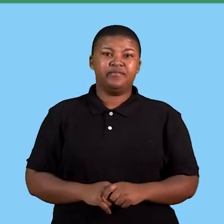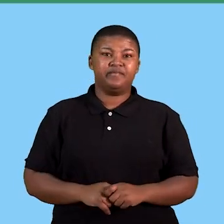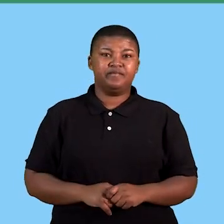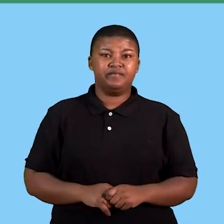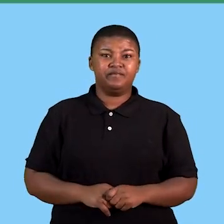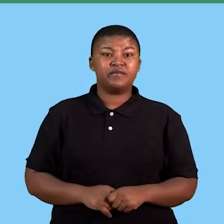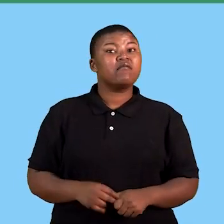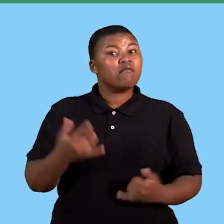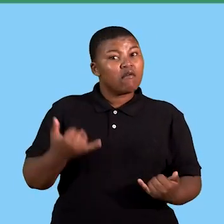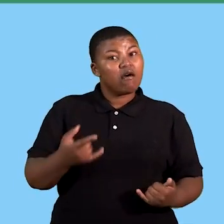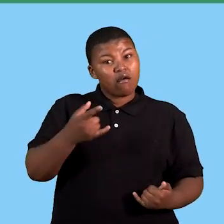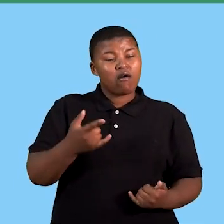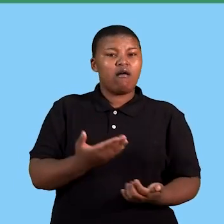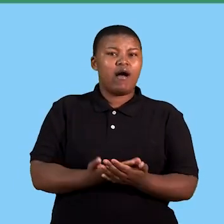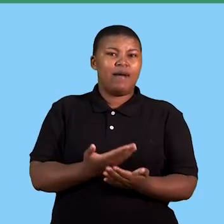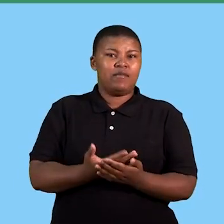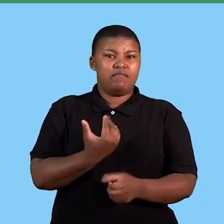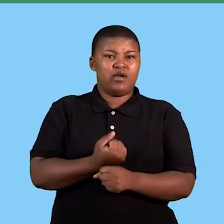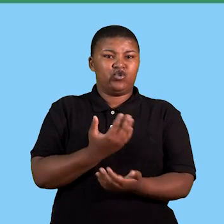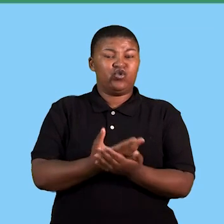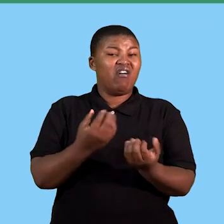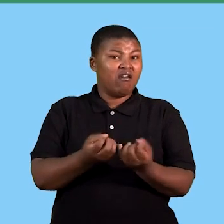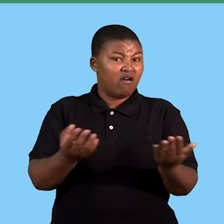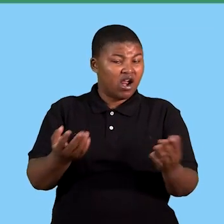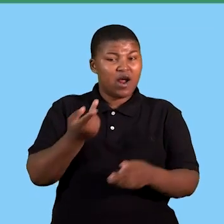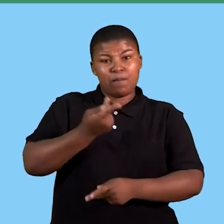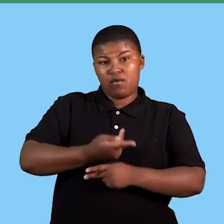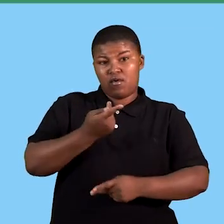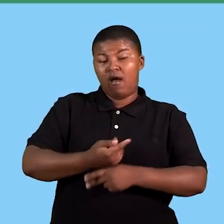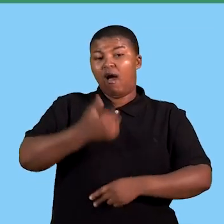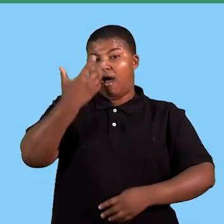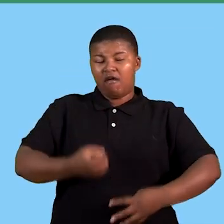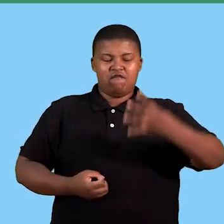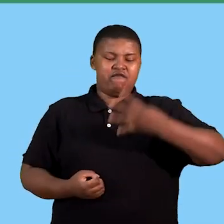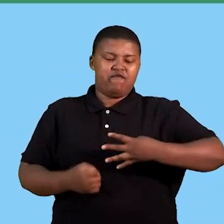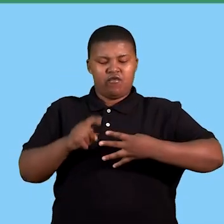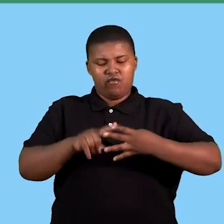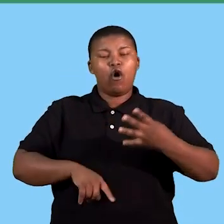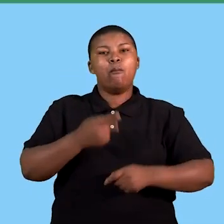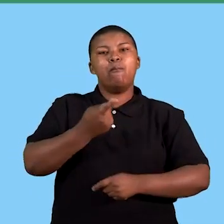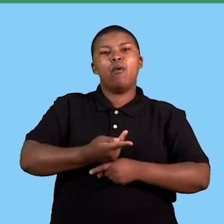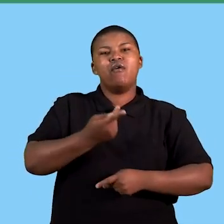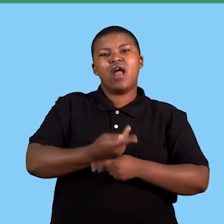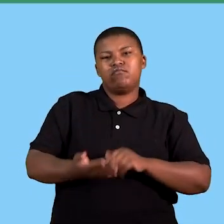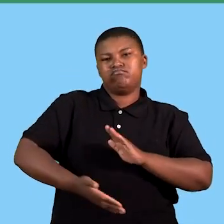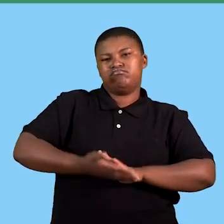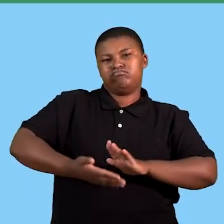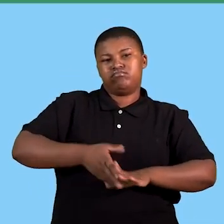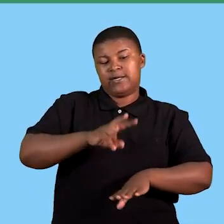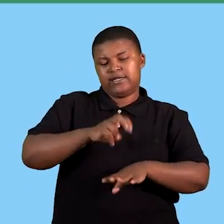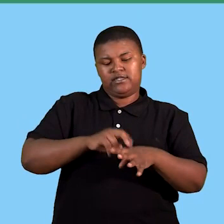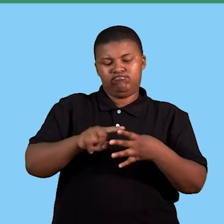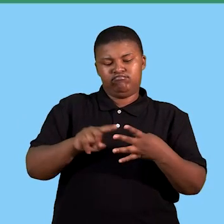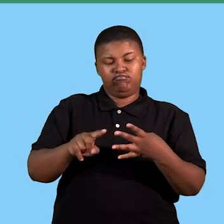enable you to produce these products, you will have your 4 production factors. Now, this